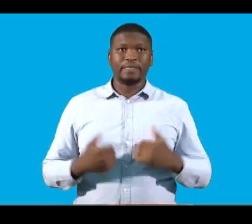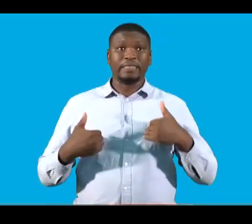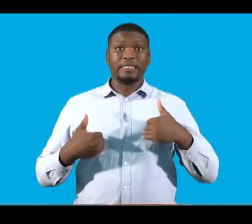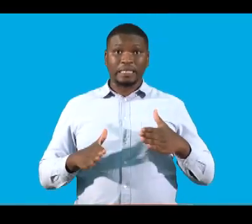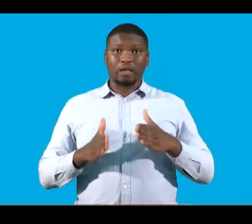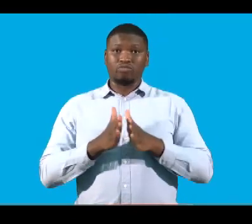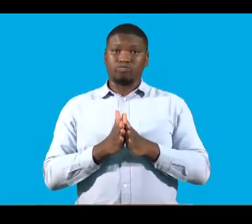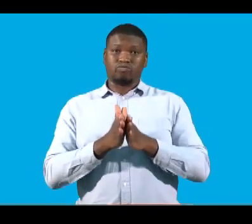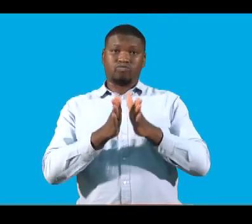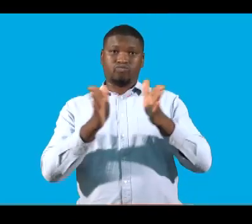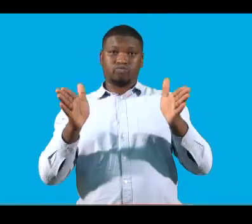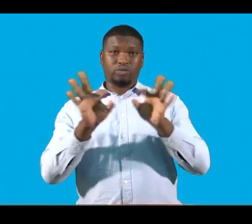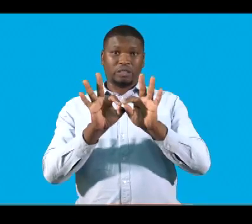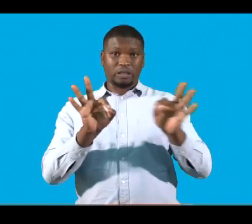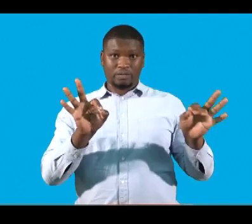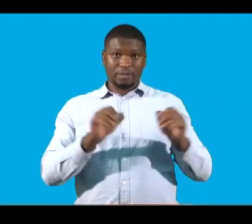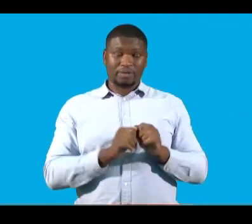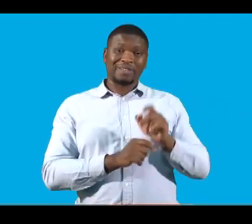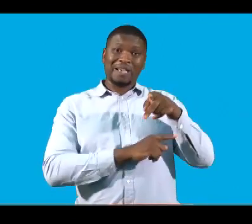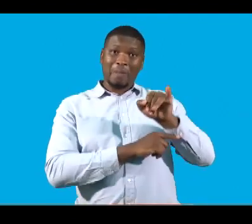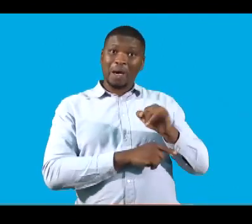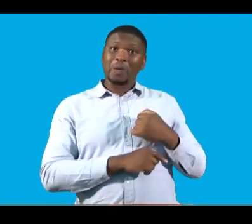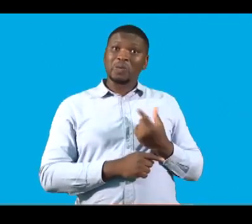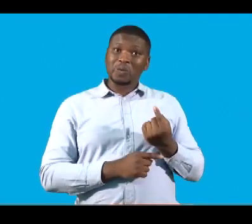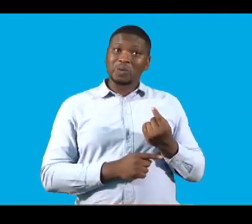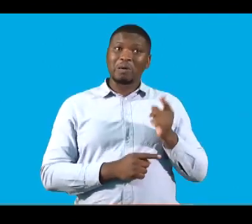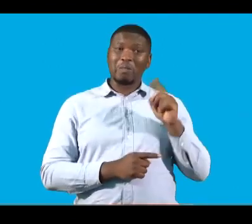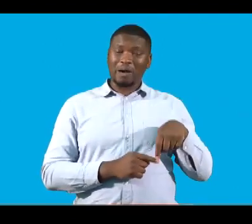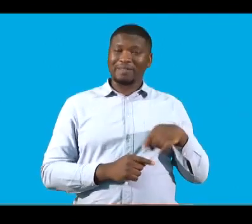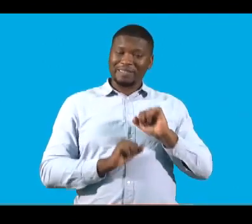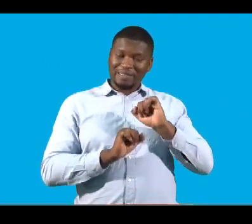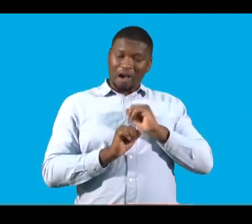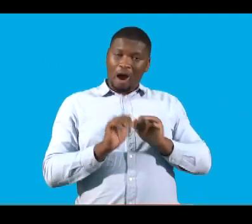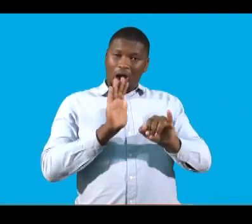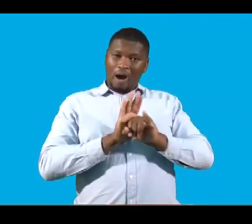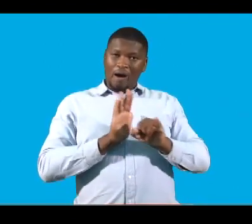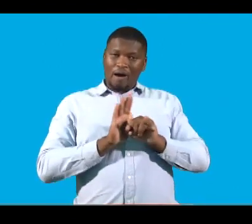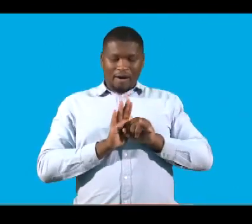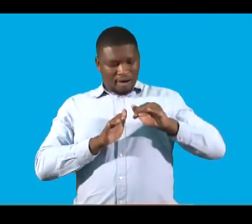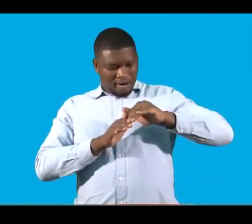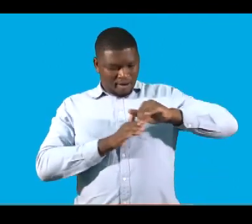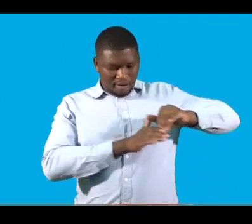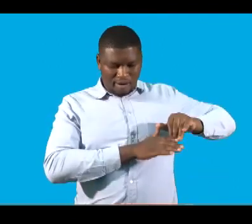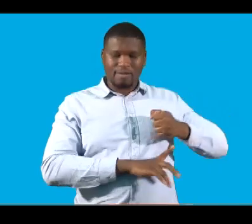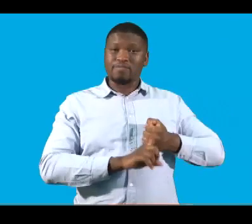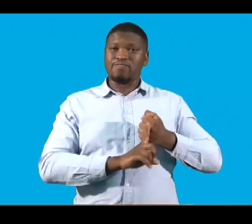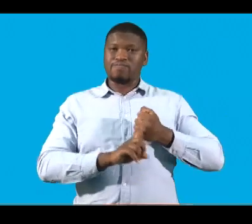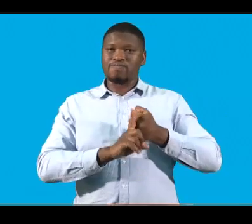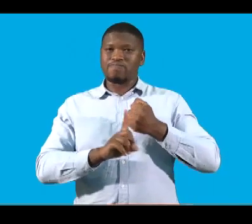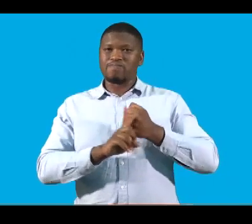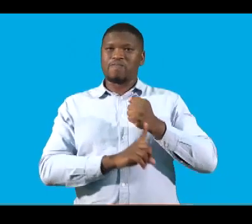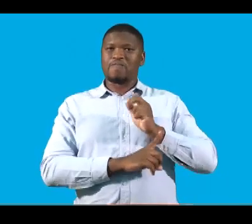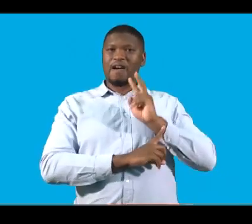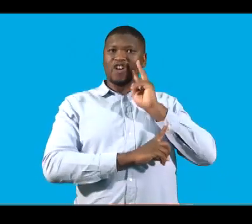we start off with a broad statement, as I've previously said. Pi had to sacrifice a major part of his identity as a